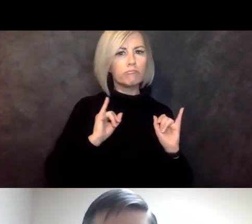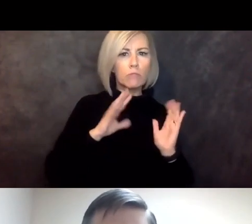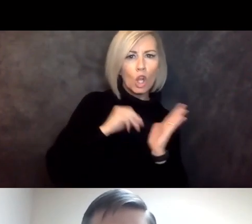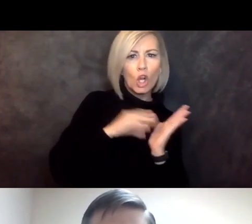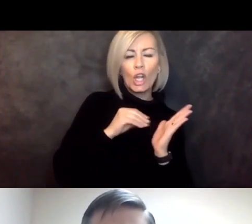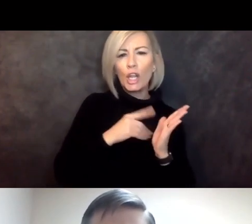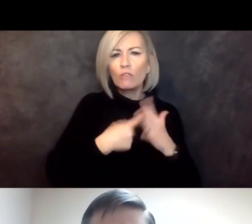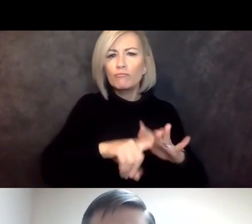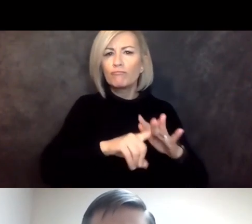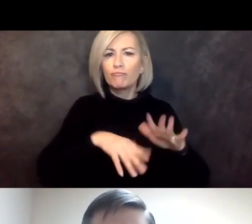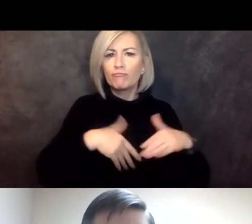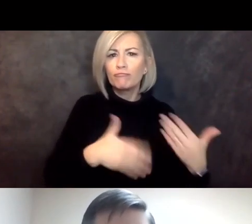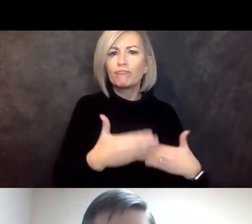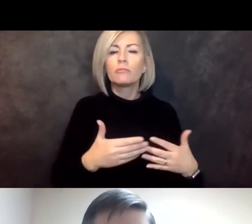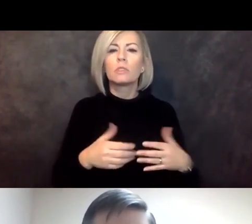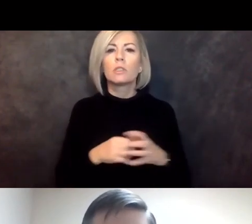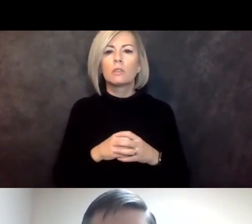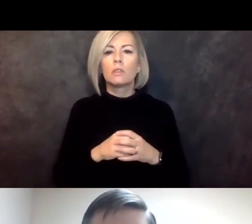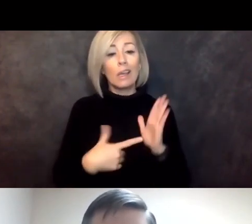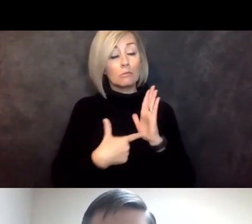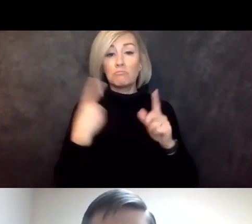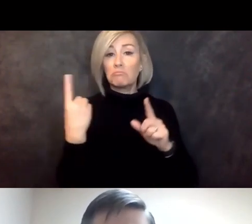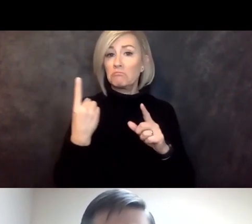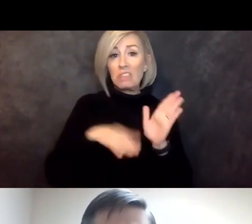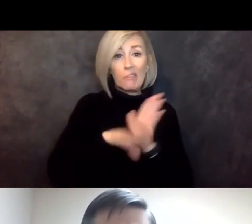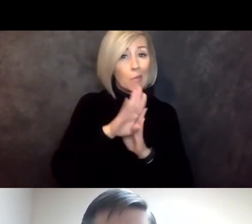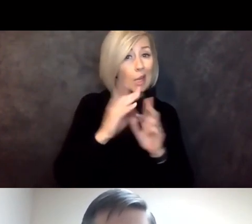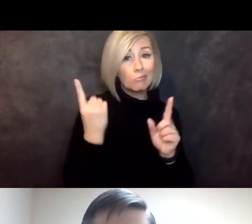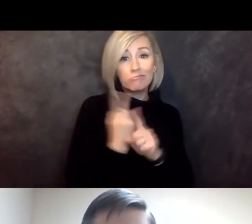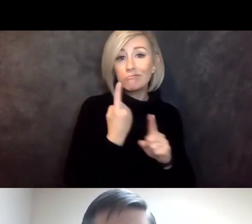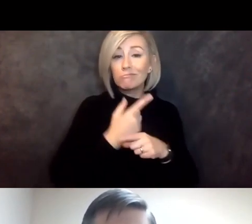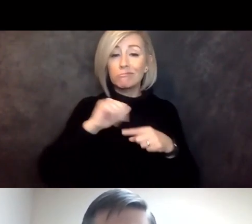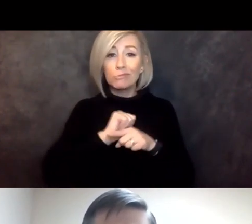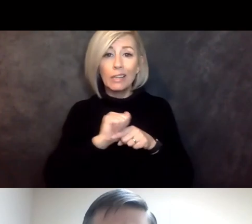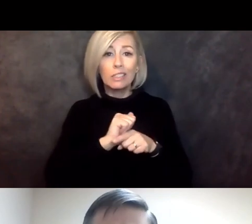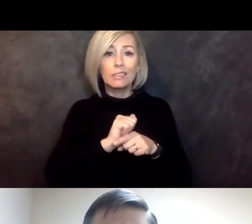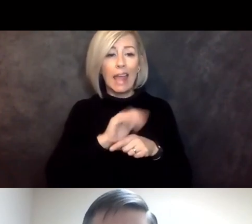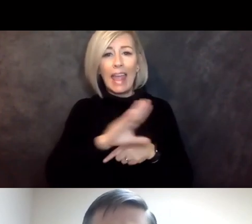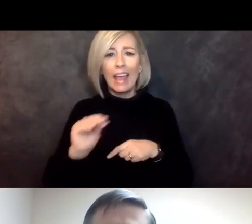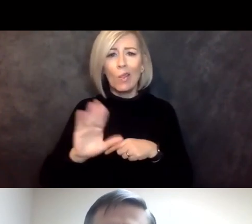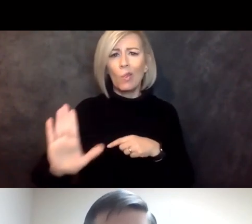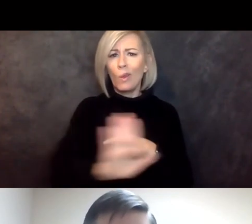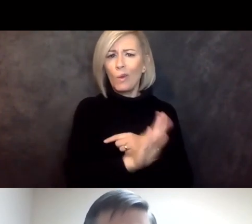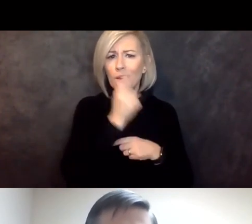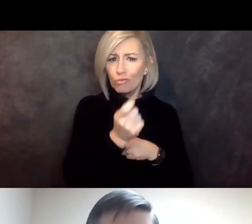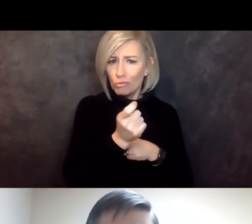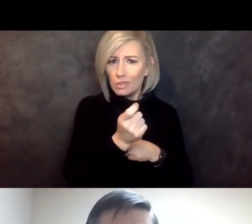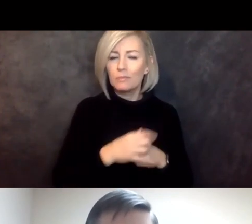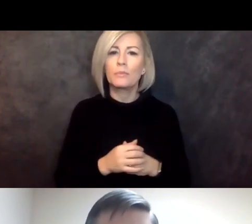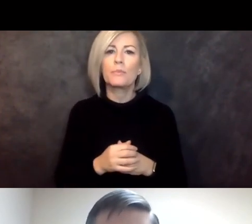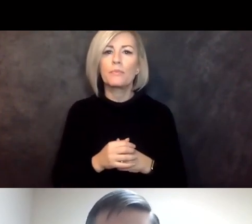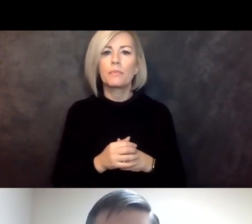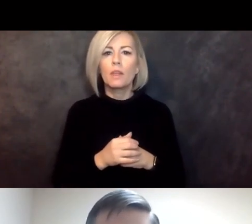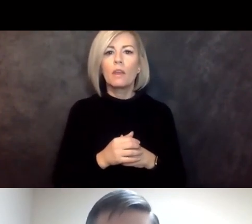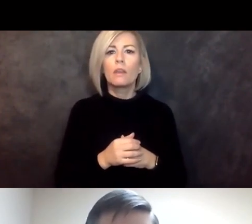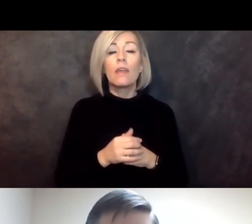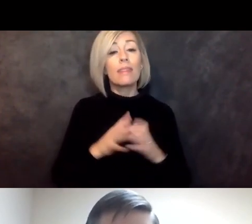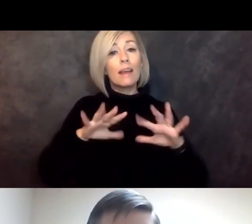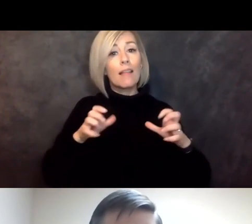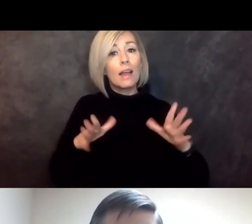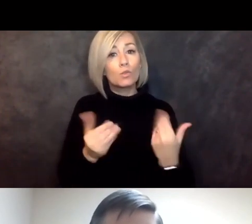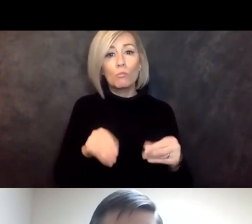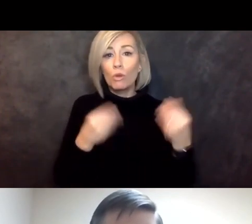and the environments reflect developmentally appropriate practices and the natural interests of the children. The Early Childhood Classroom provides